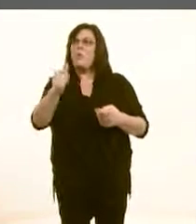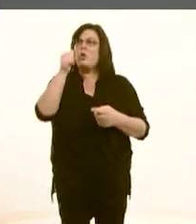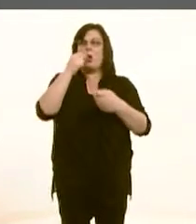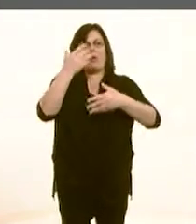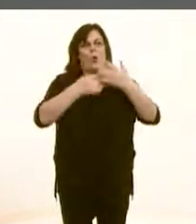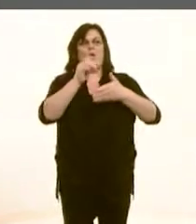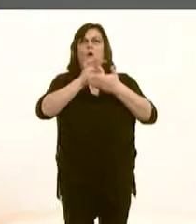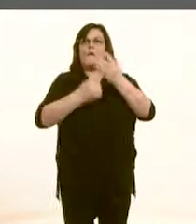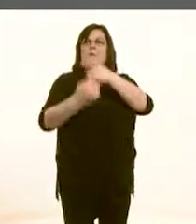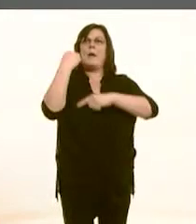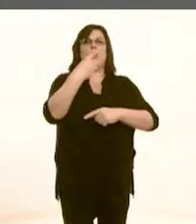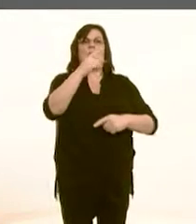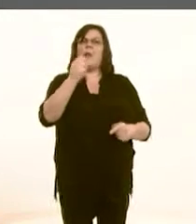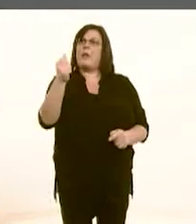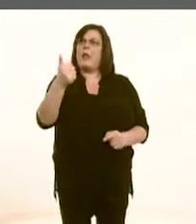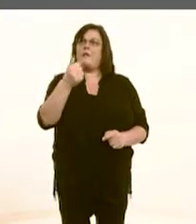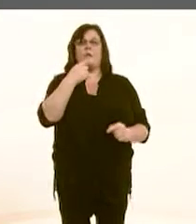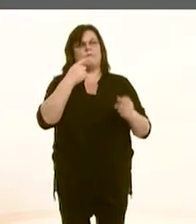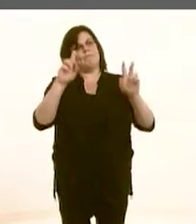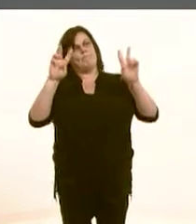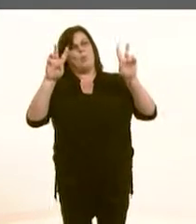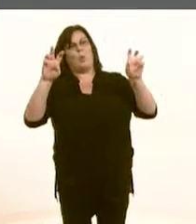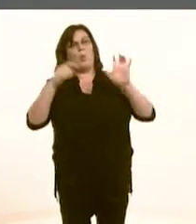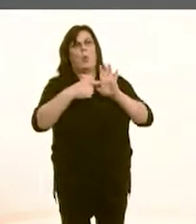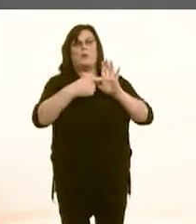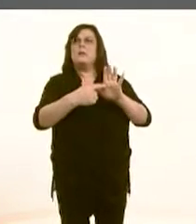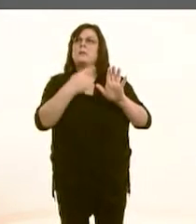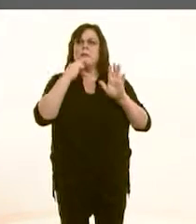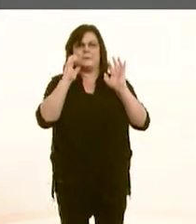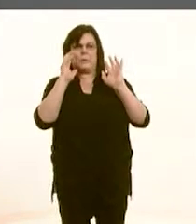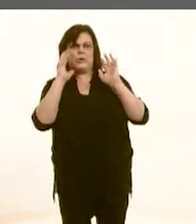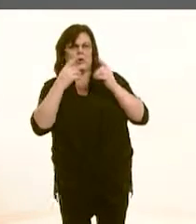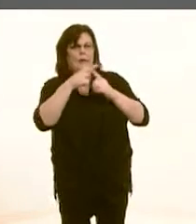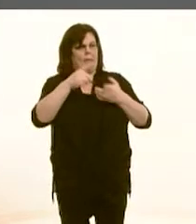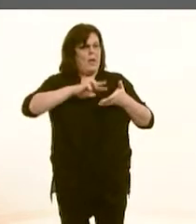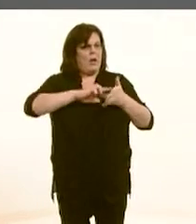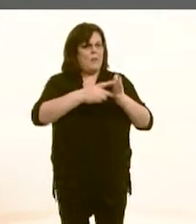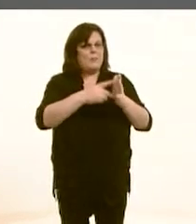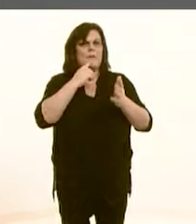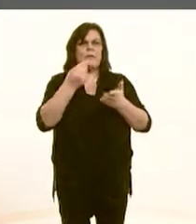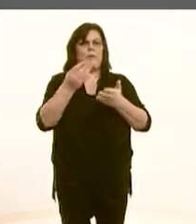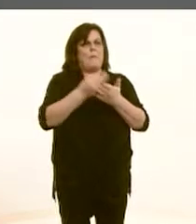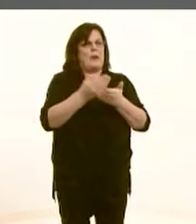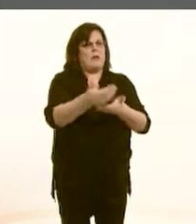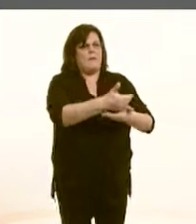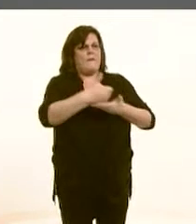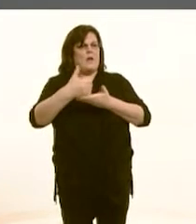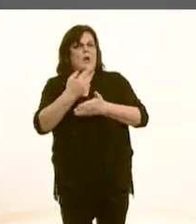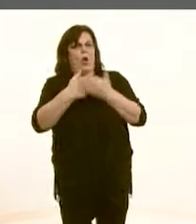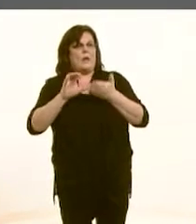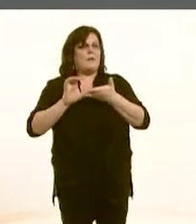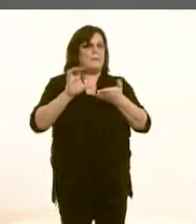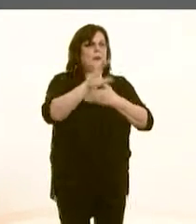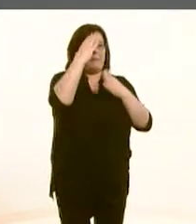in 2011 said, well, they expressed concern, and they said that the arrangements to ring-fence mental health funding have